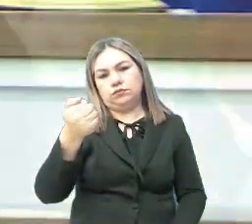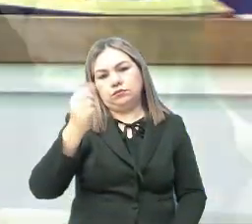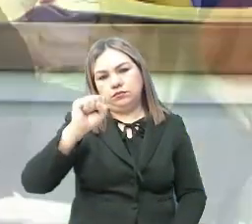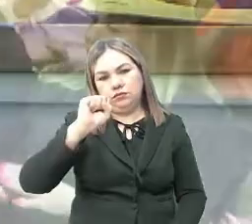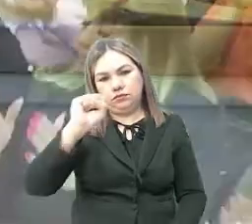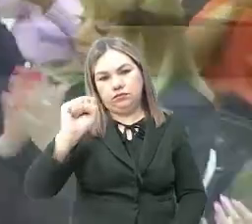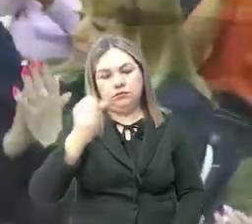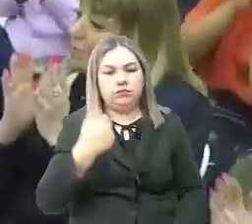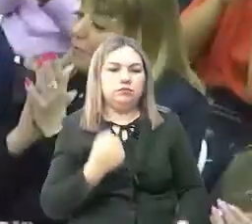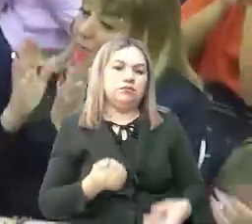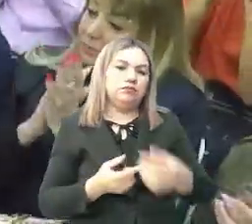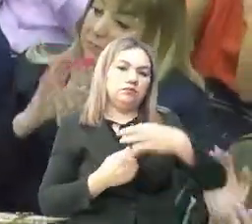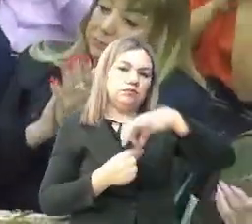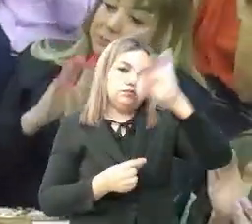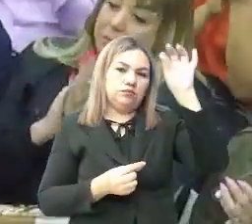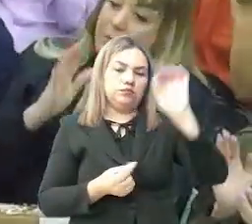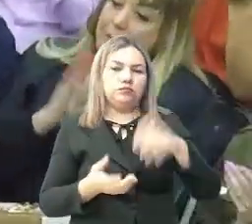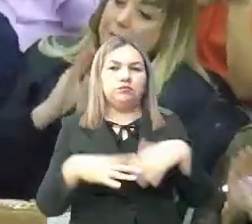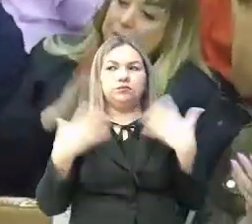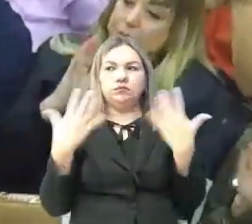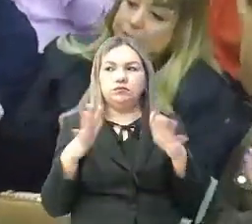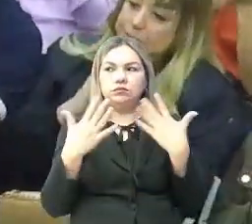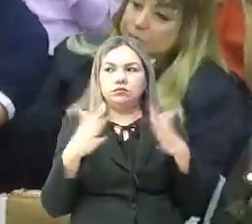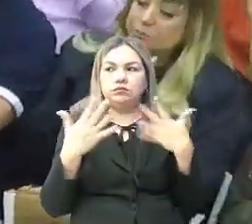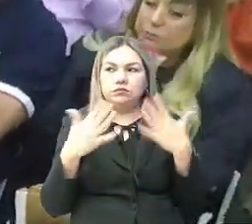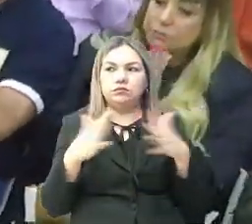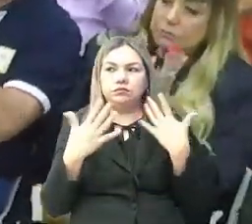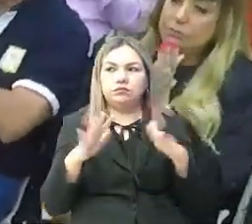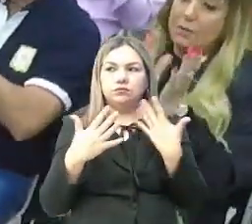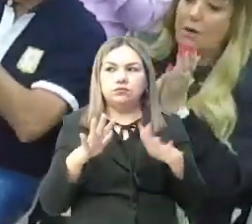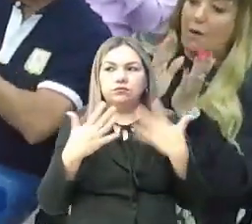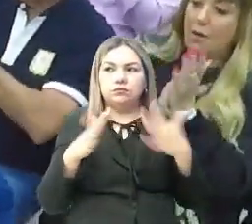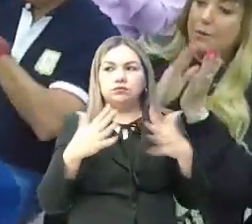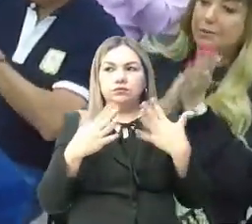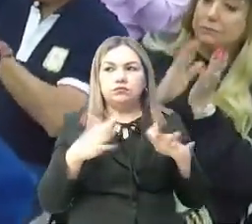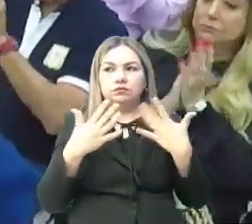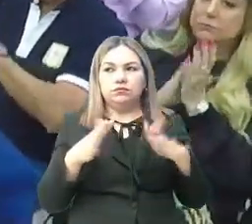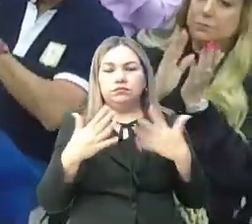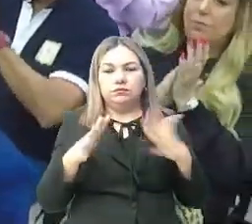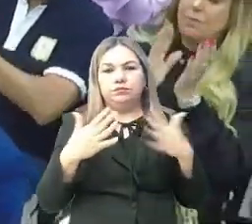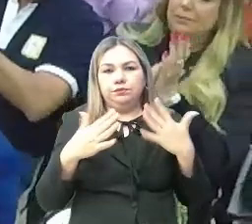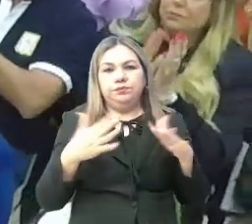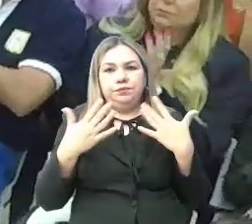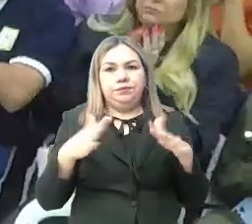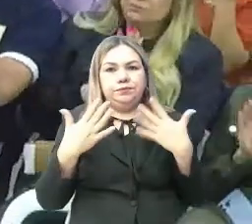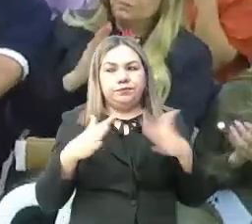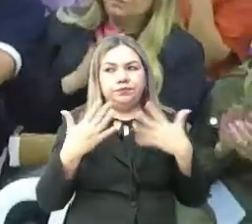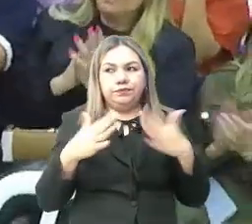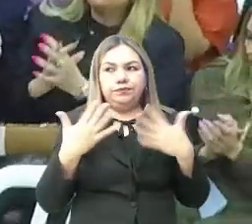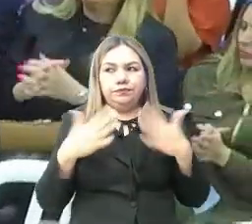that you have inside. How many of you give a great round of applause to the Lord?